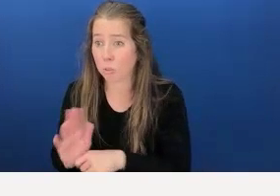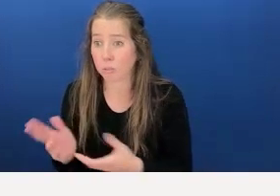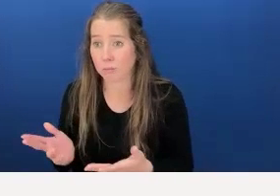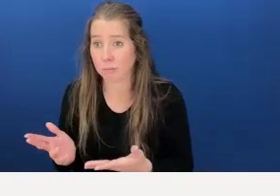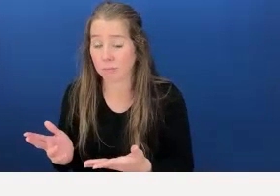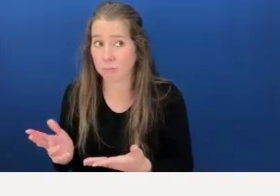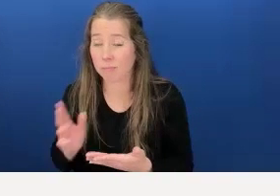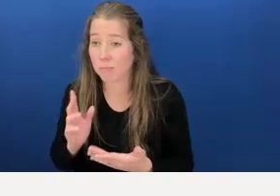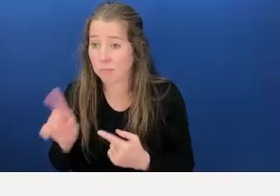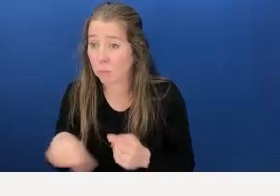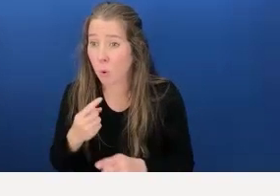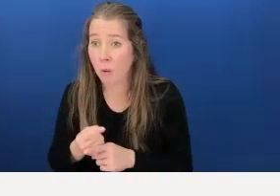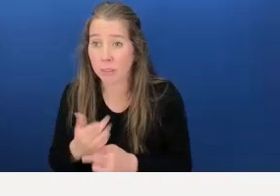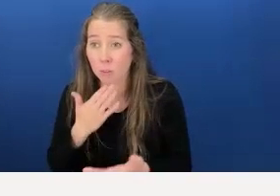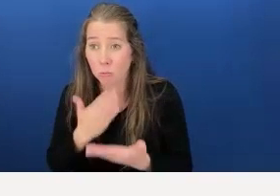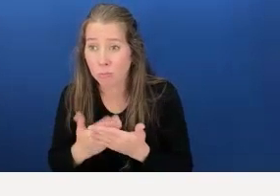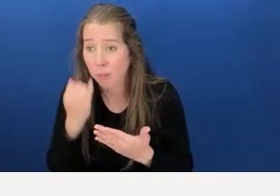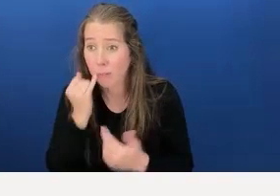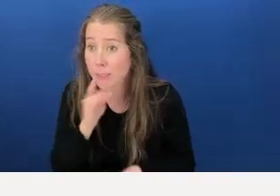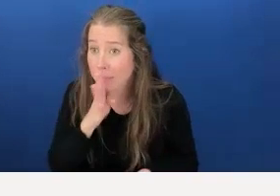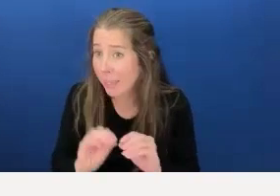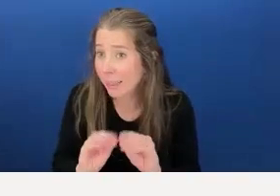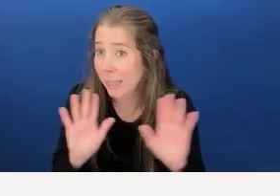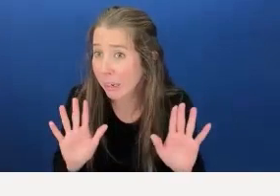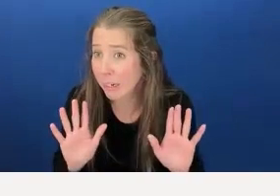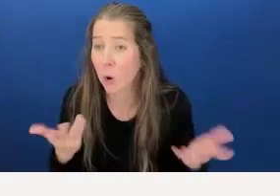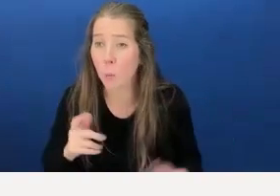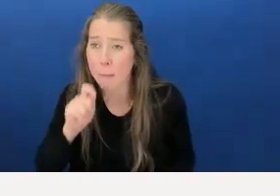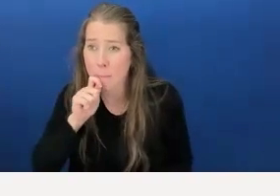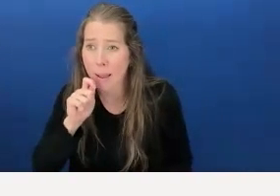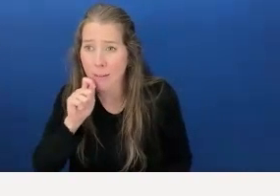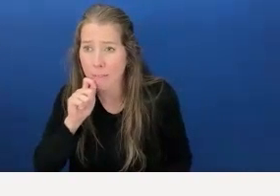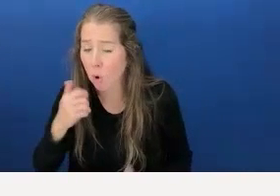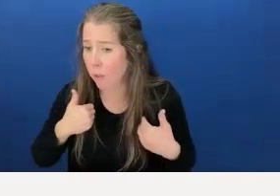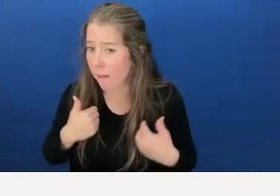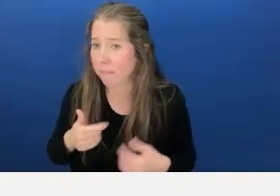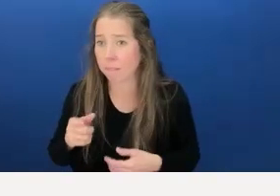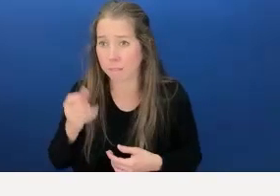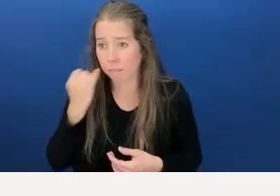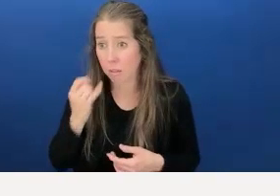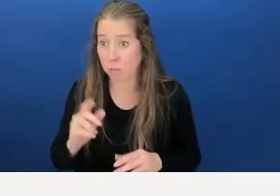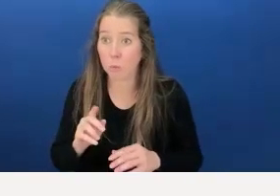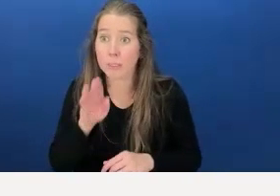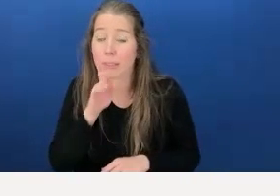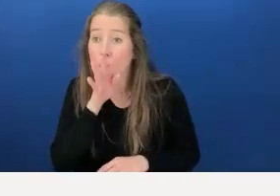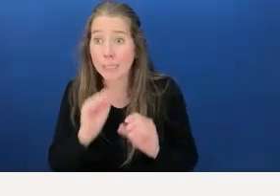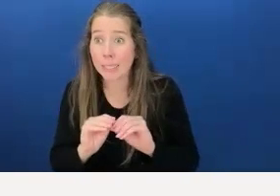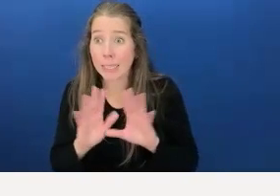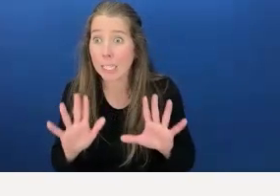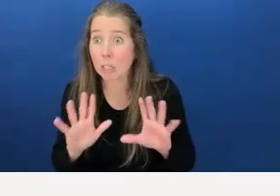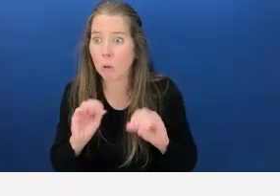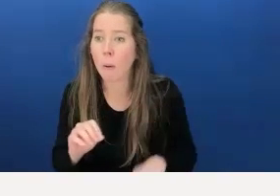good as you speak, what microphone you have, and if you speak clearly without